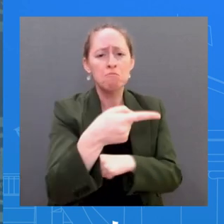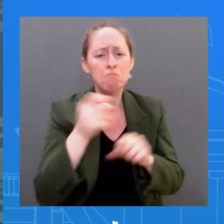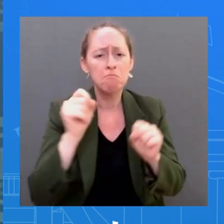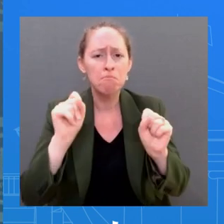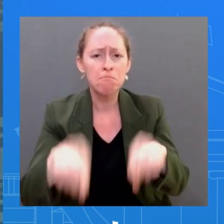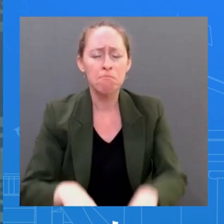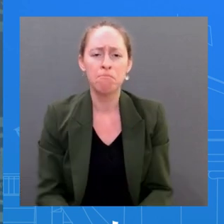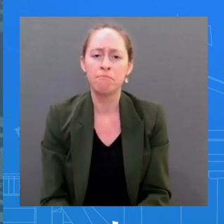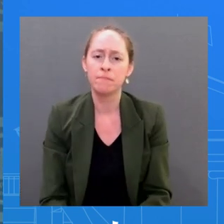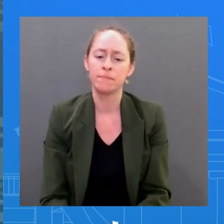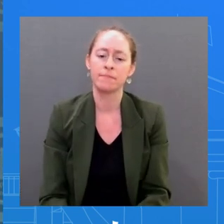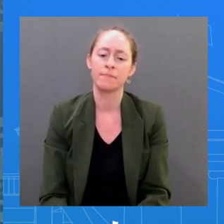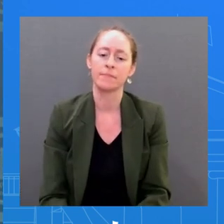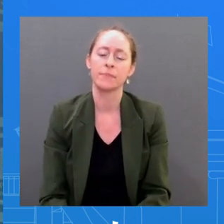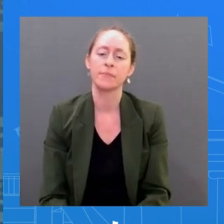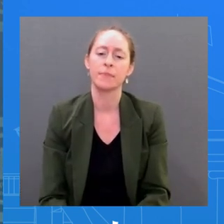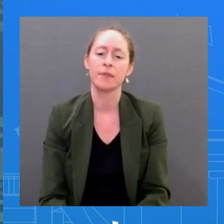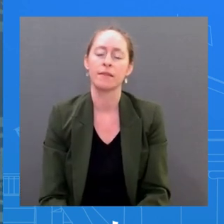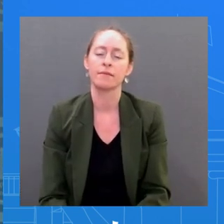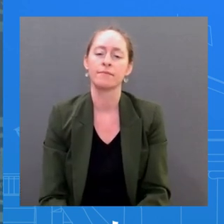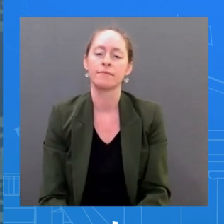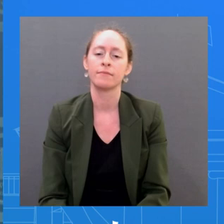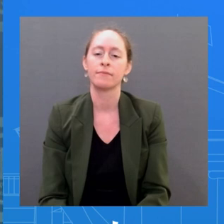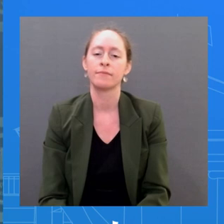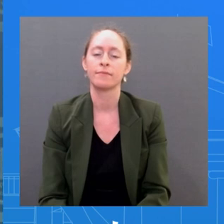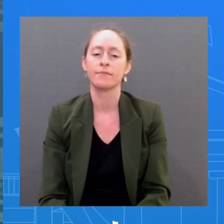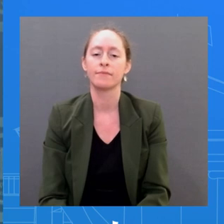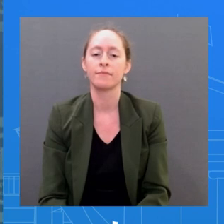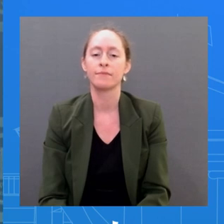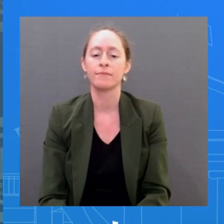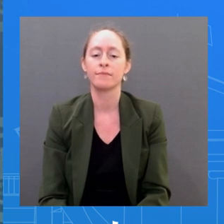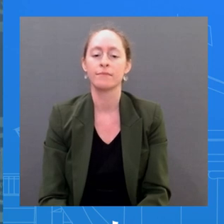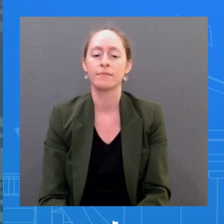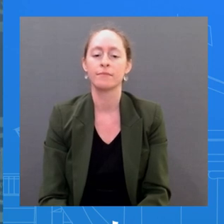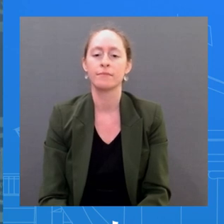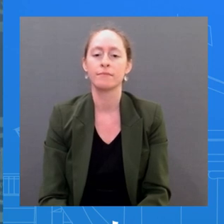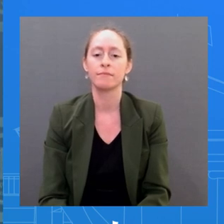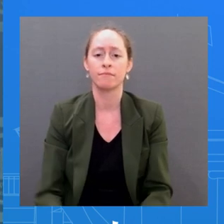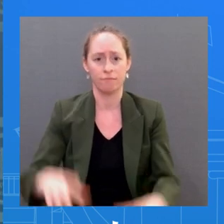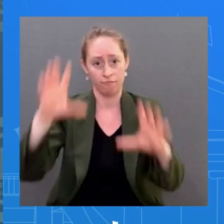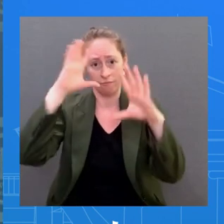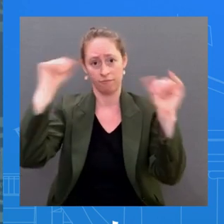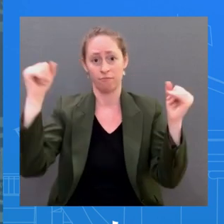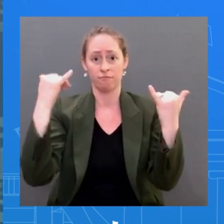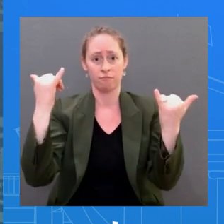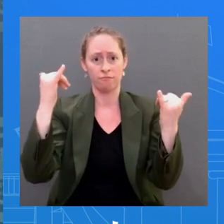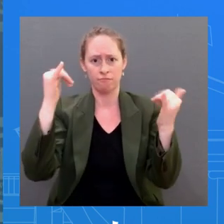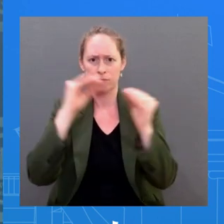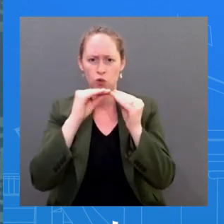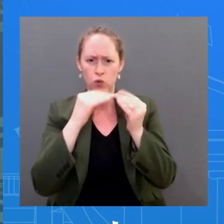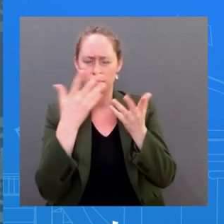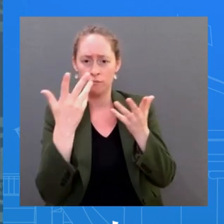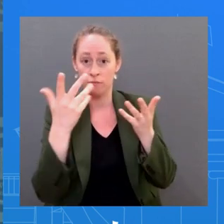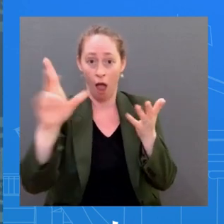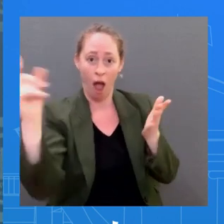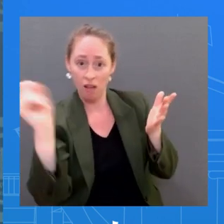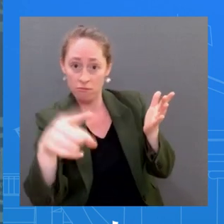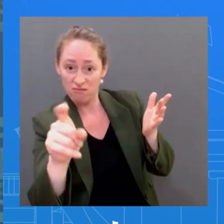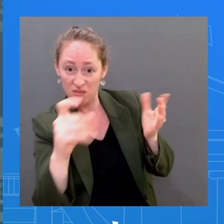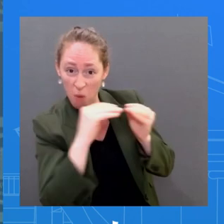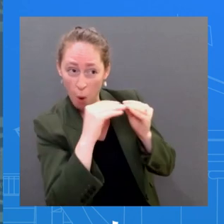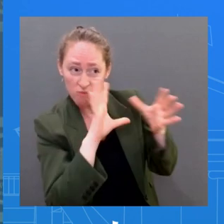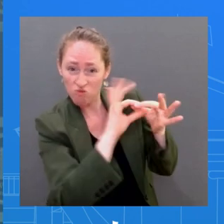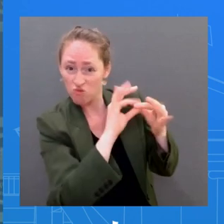met with Senator Murphy? Well, I want to be very clear here. Senator Murphy has said this many times during interviews